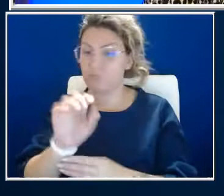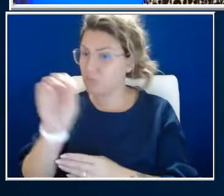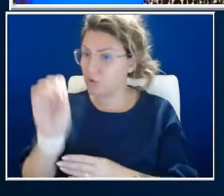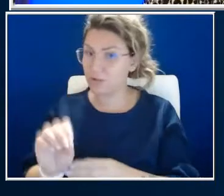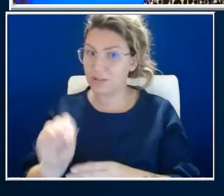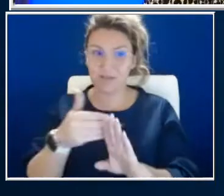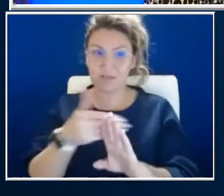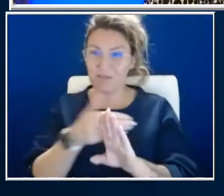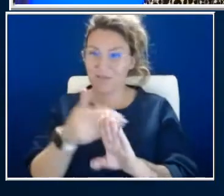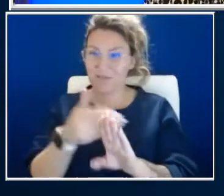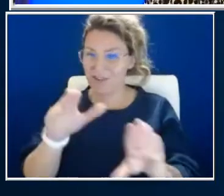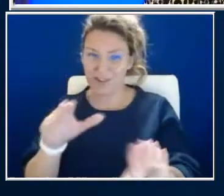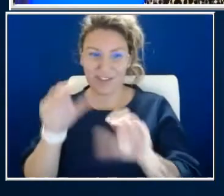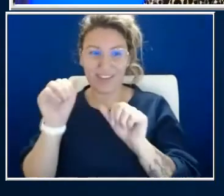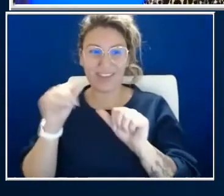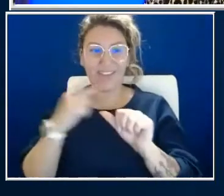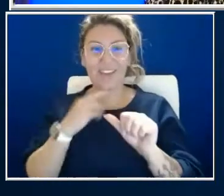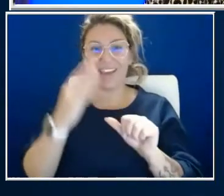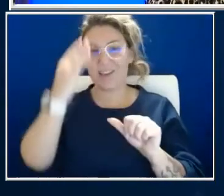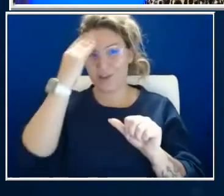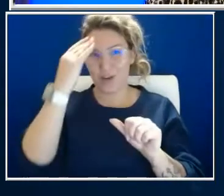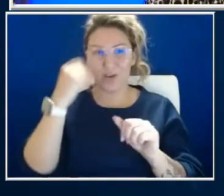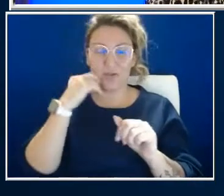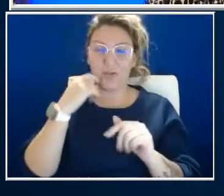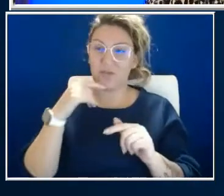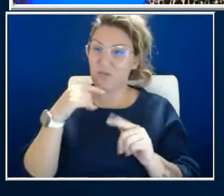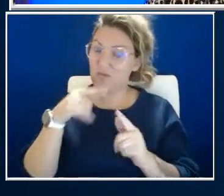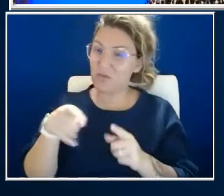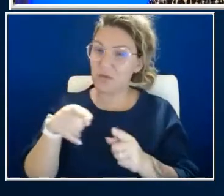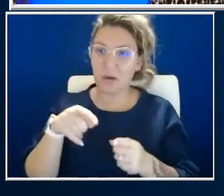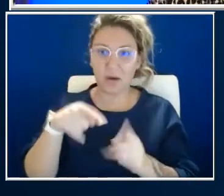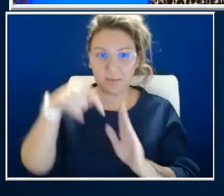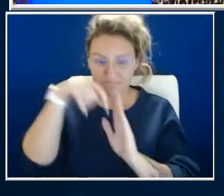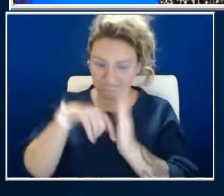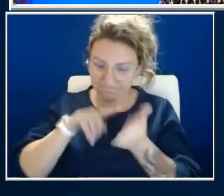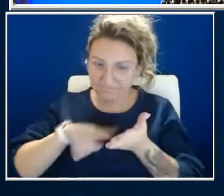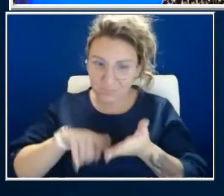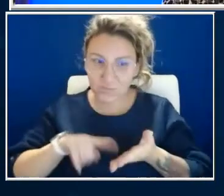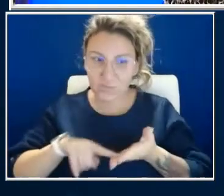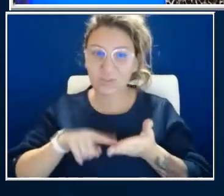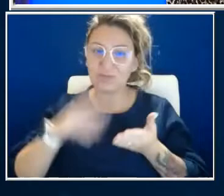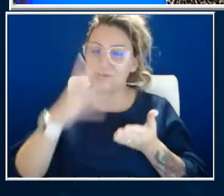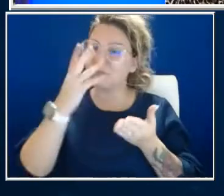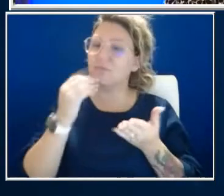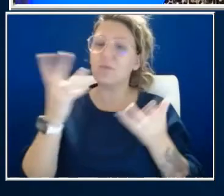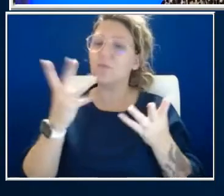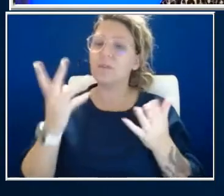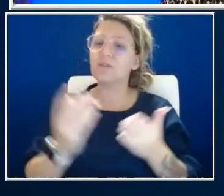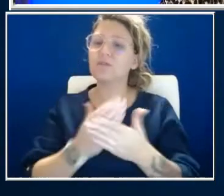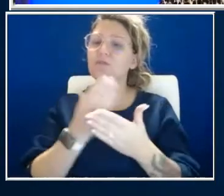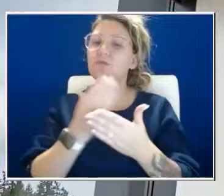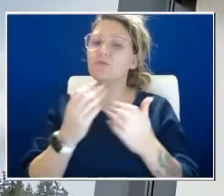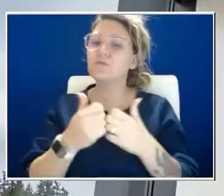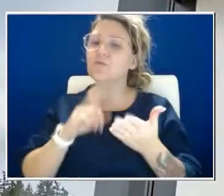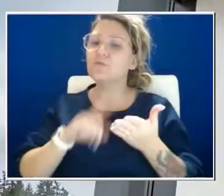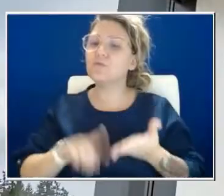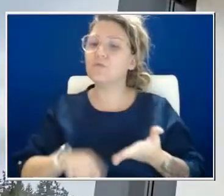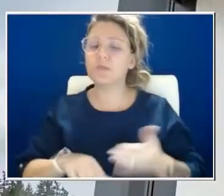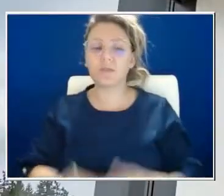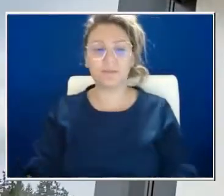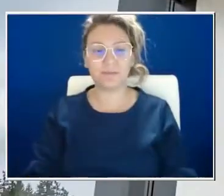go, Dr. Luthra, I know you are deep into sleep research. What are you finding out? What's new? So I